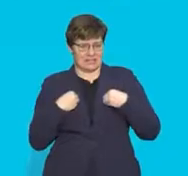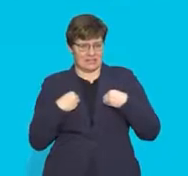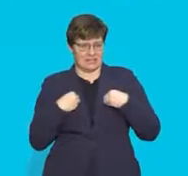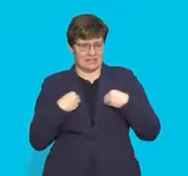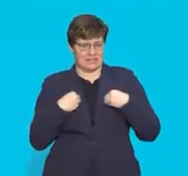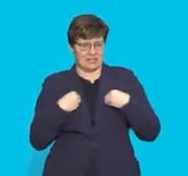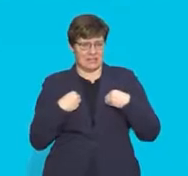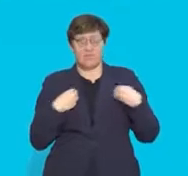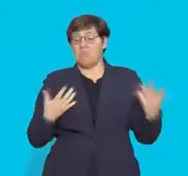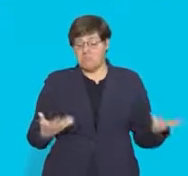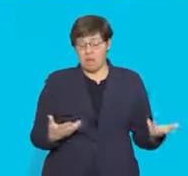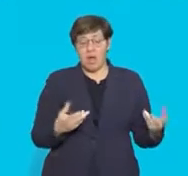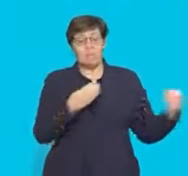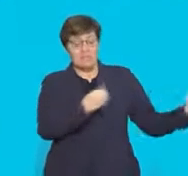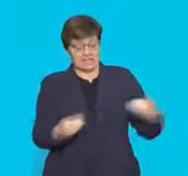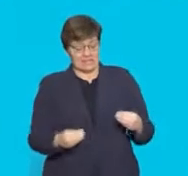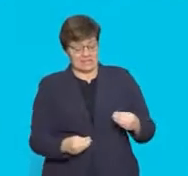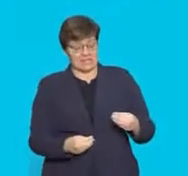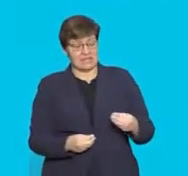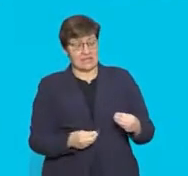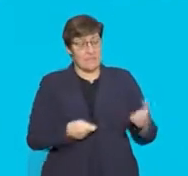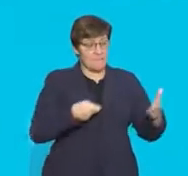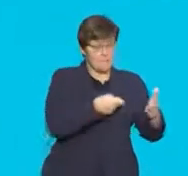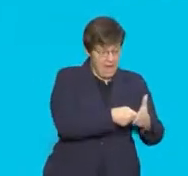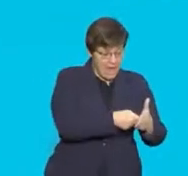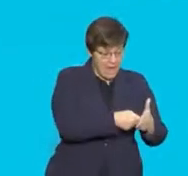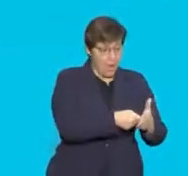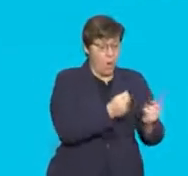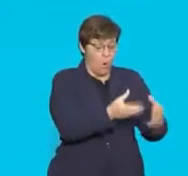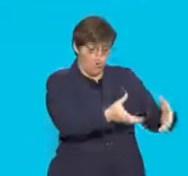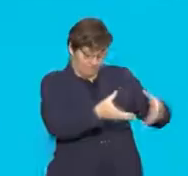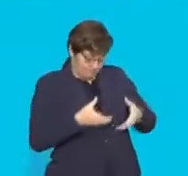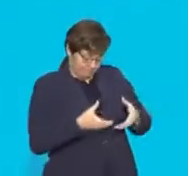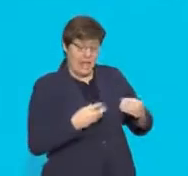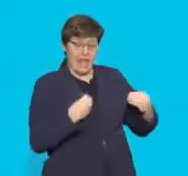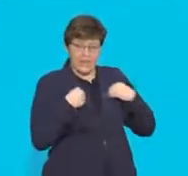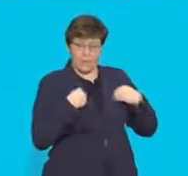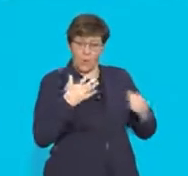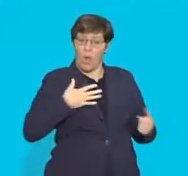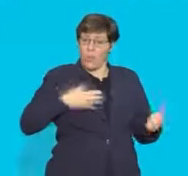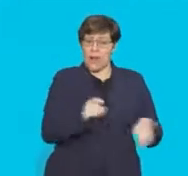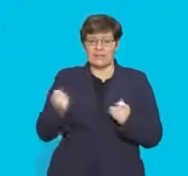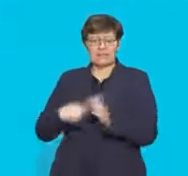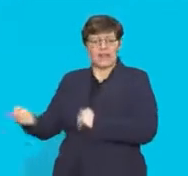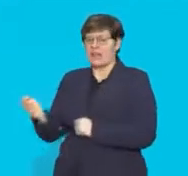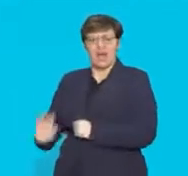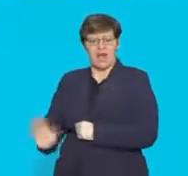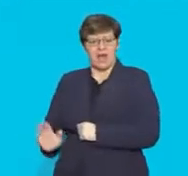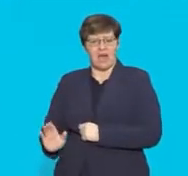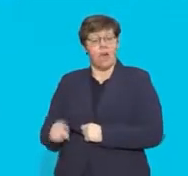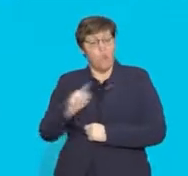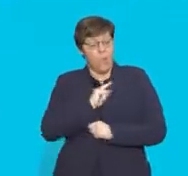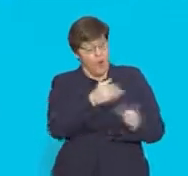or acquires assets not with the intention of selling it. The asset was acquired with the